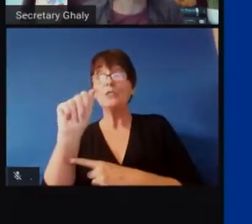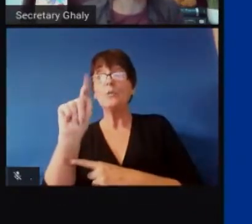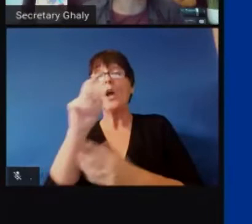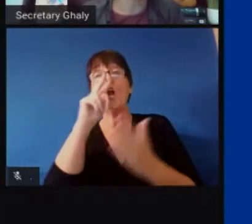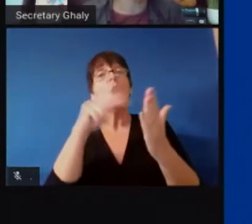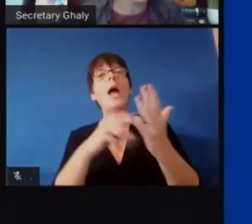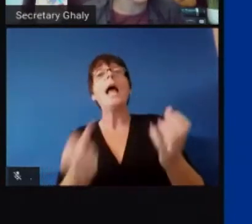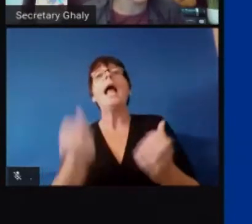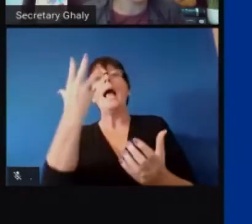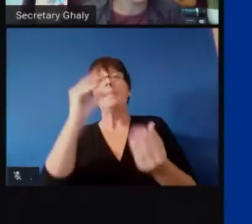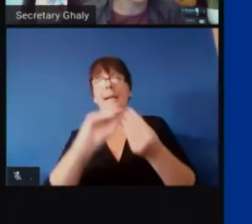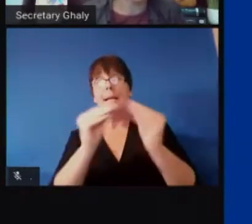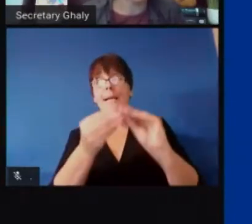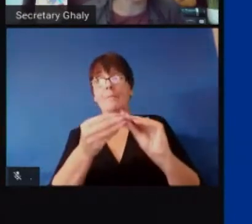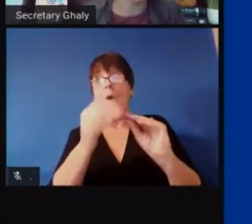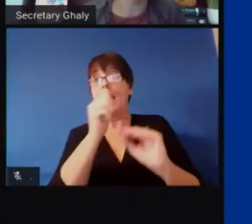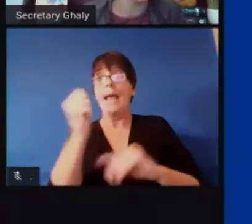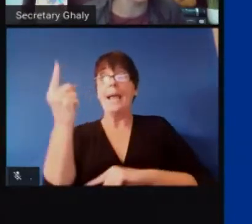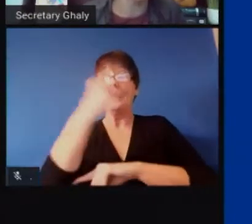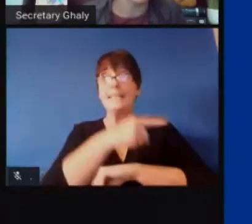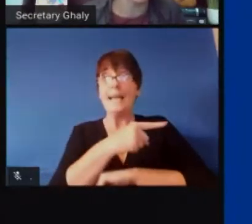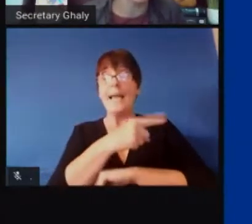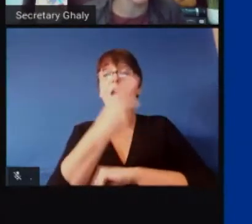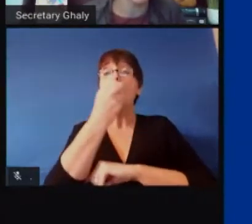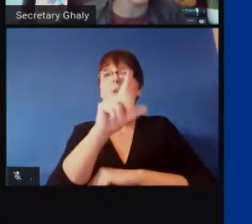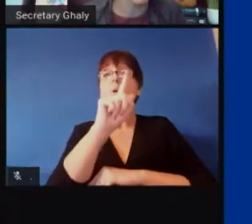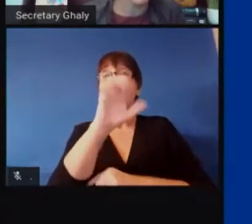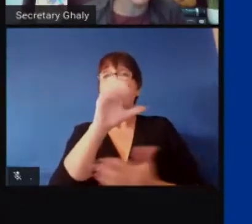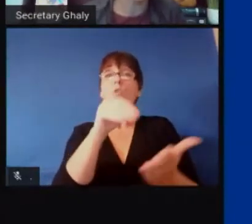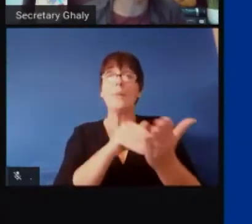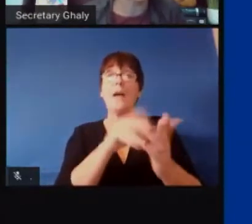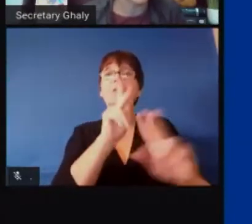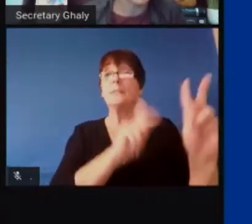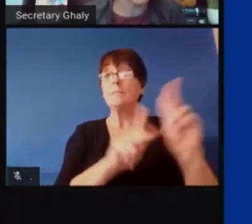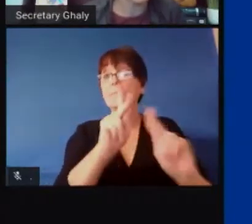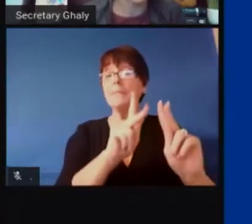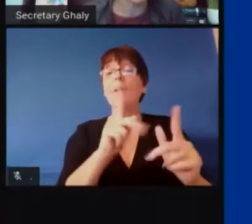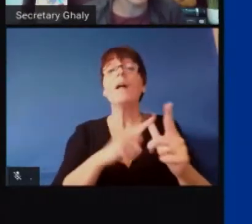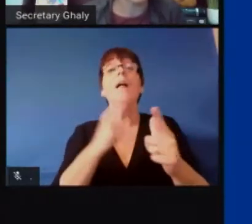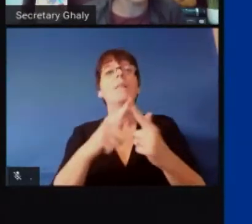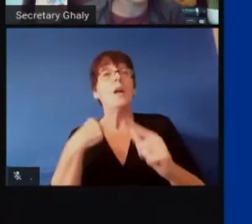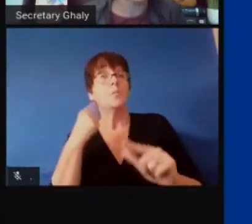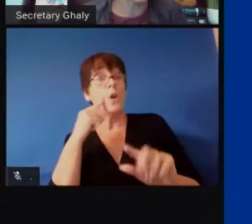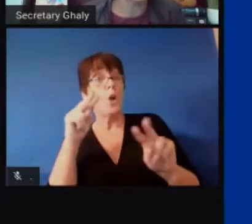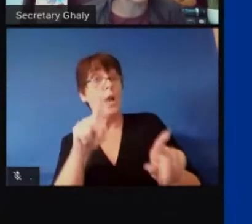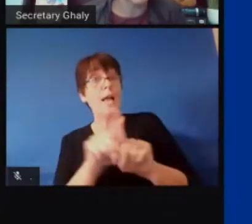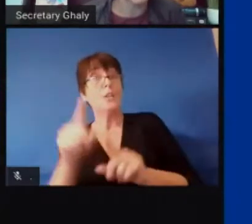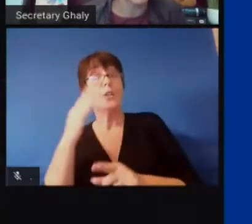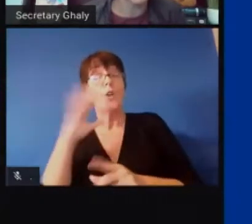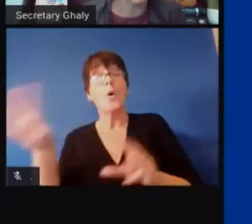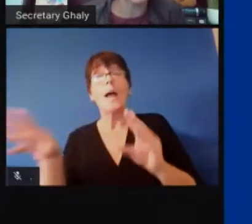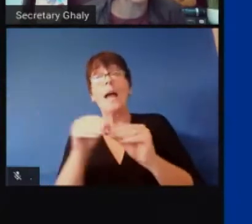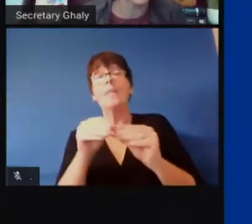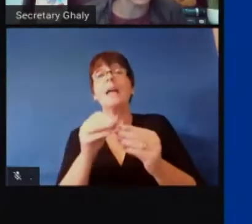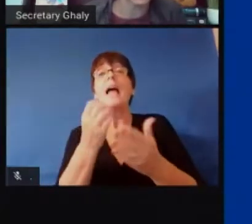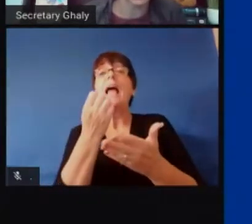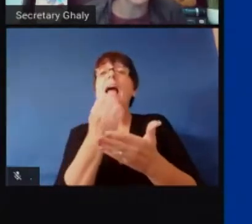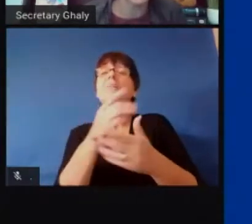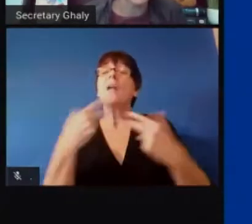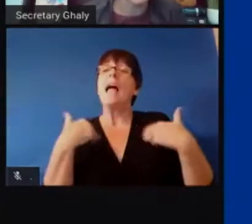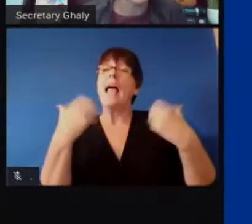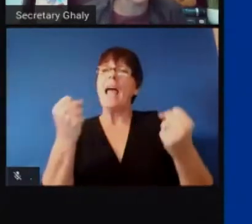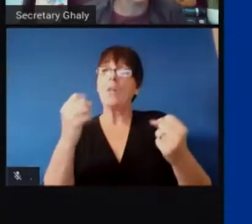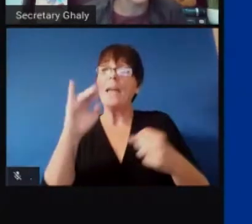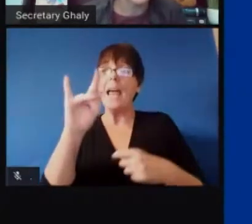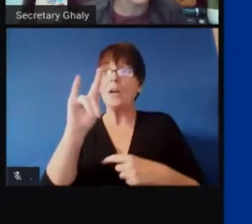number of cases per day, per capita, or per 100,000 people. And then we've also, as you know, added a health equity metric that we announced early